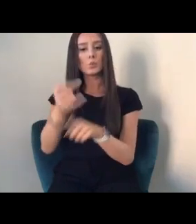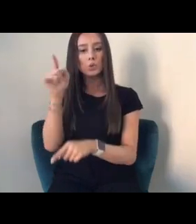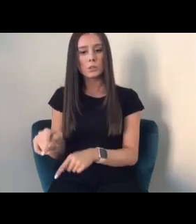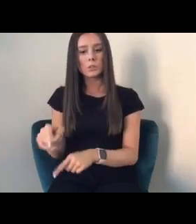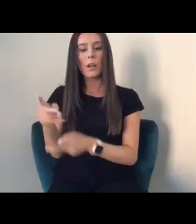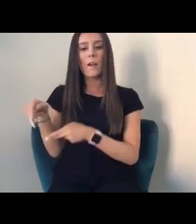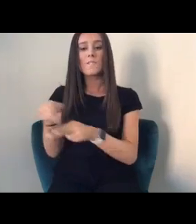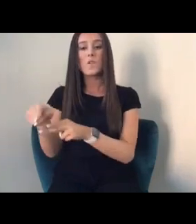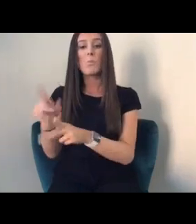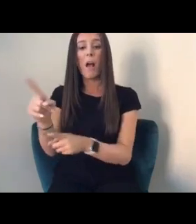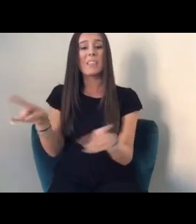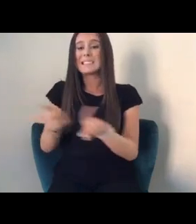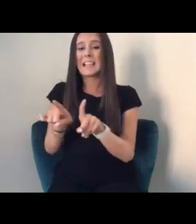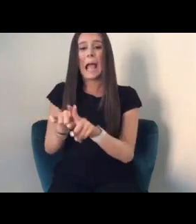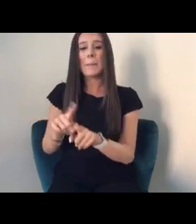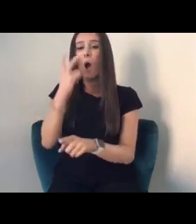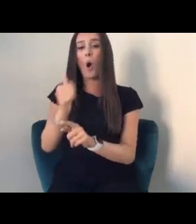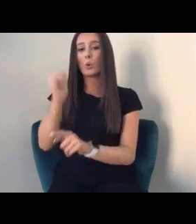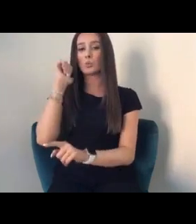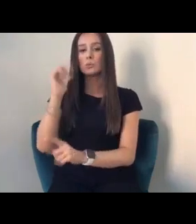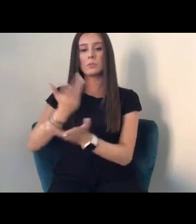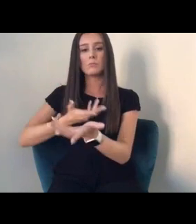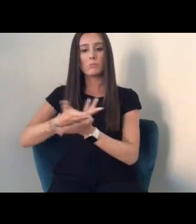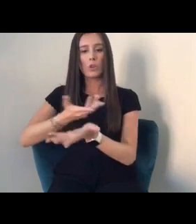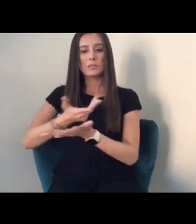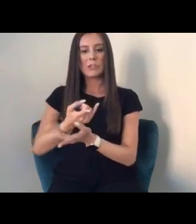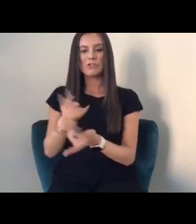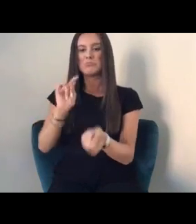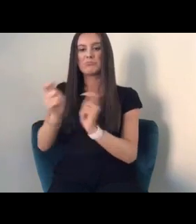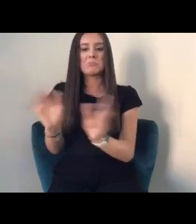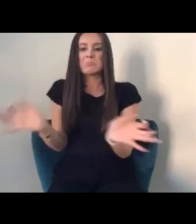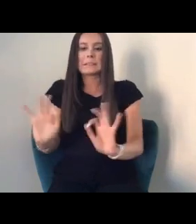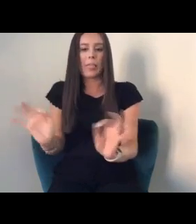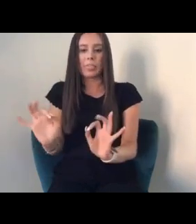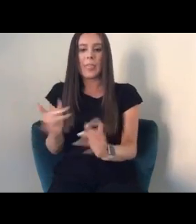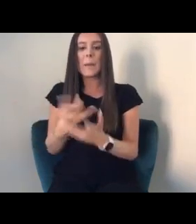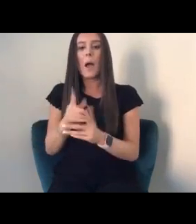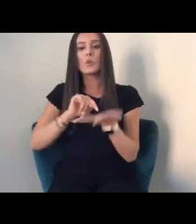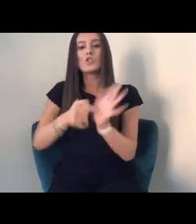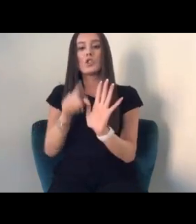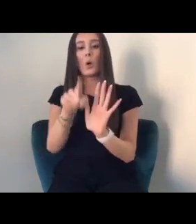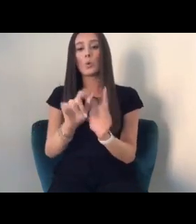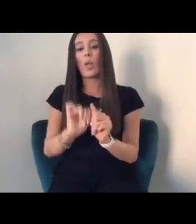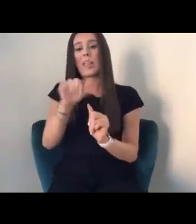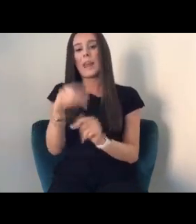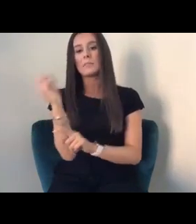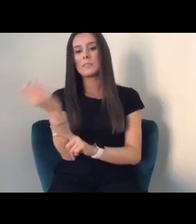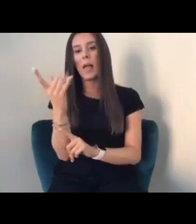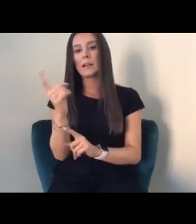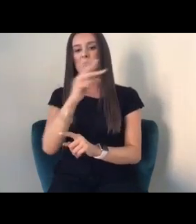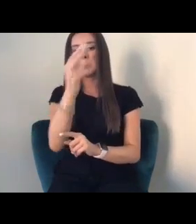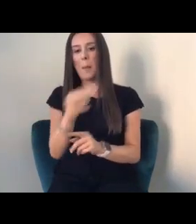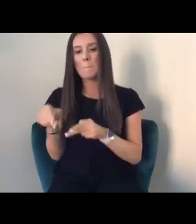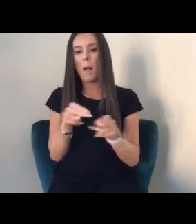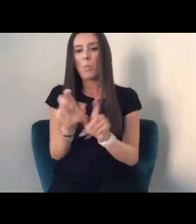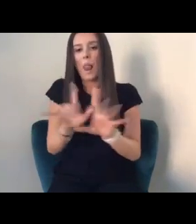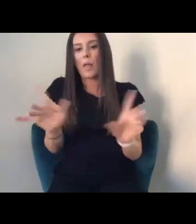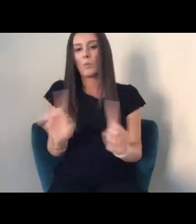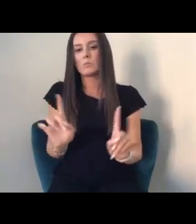shown in our proposals at supplementary consultation, which you'll see in subsequent slides.